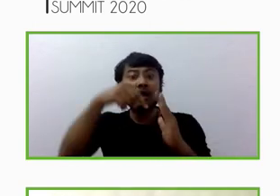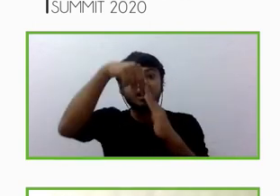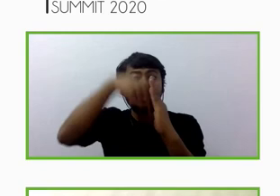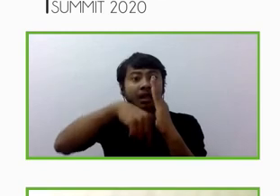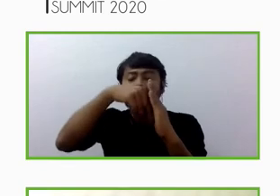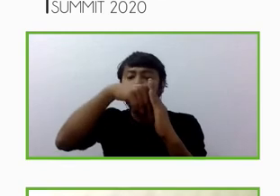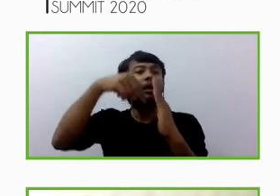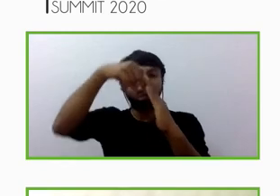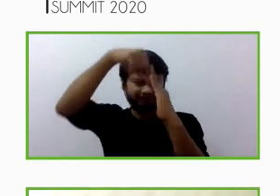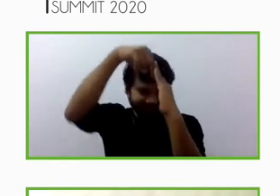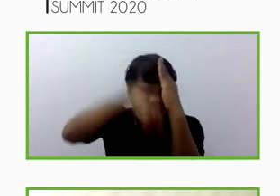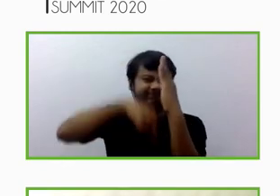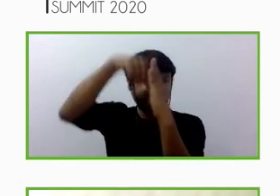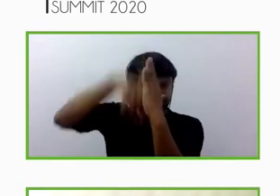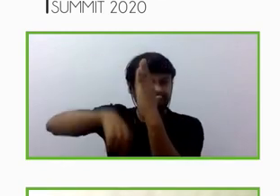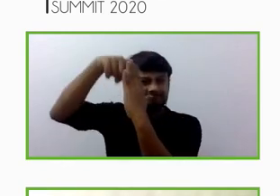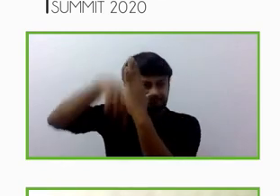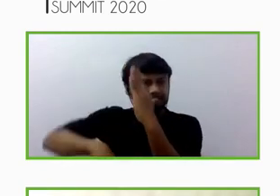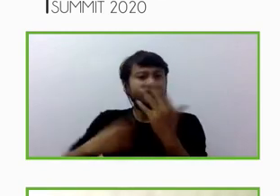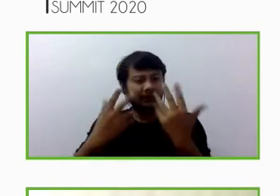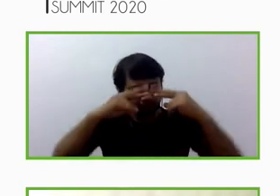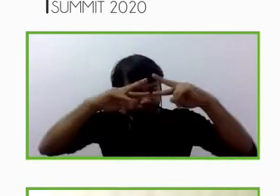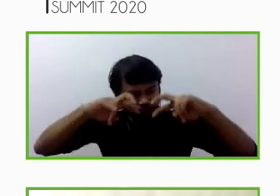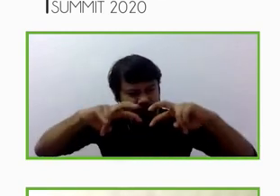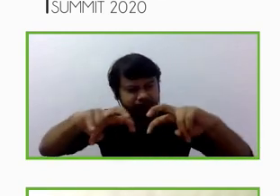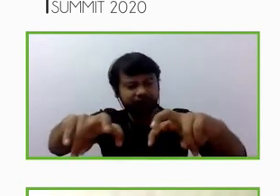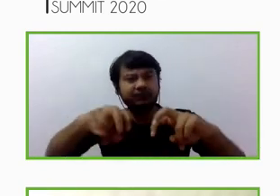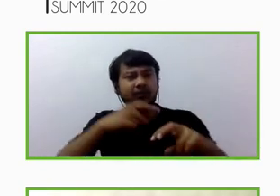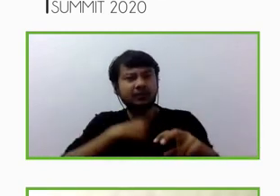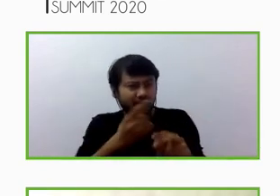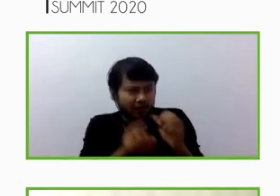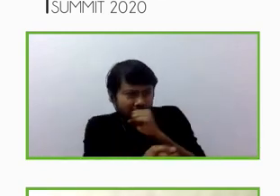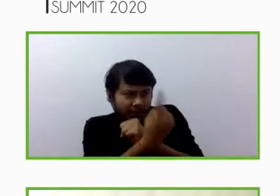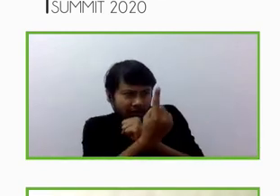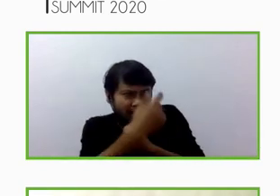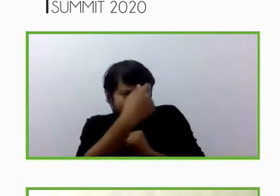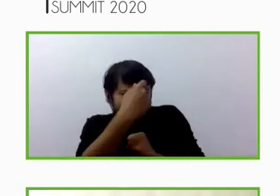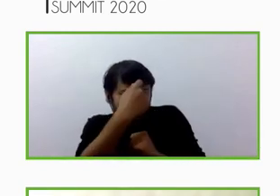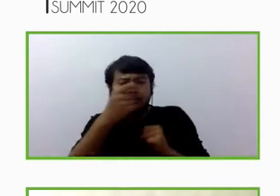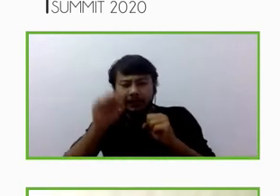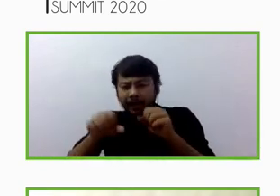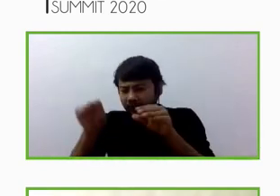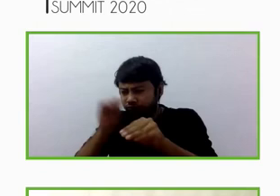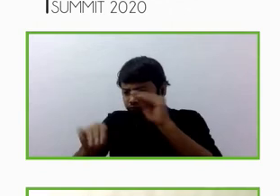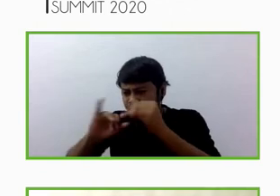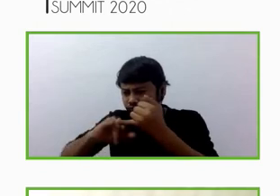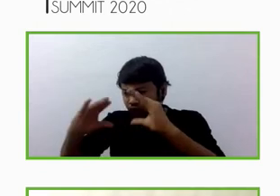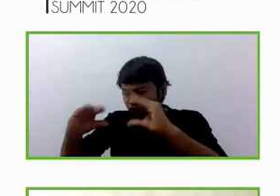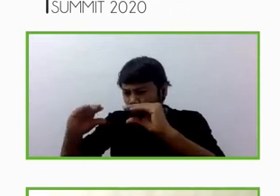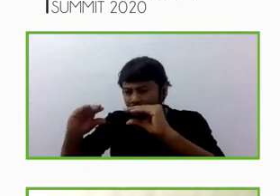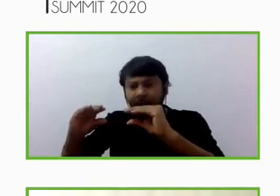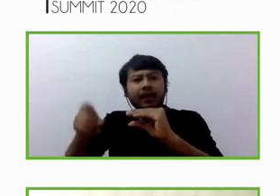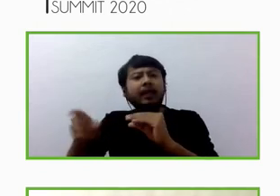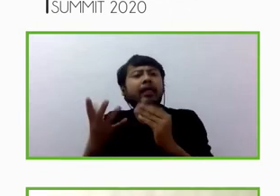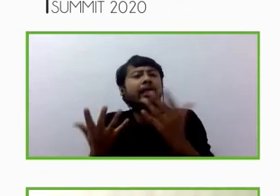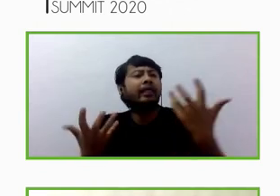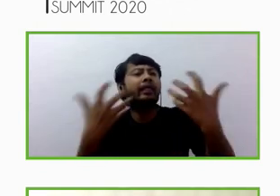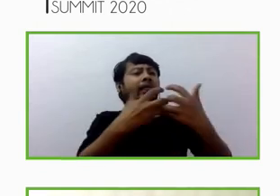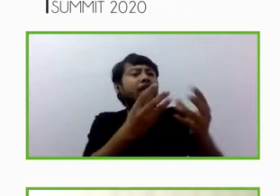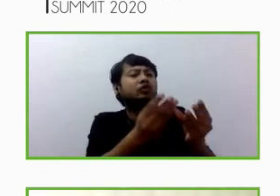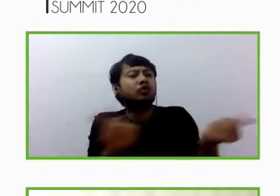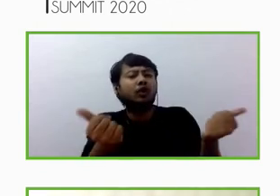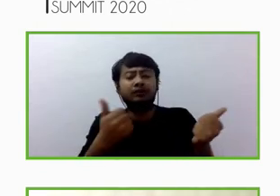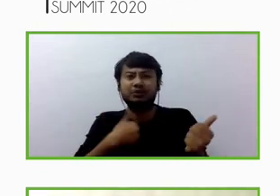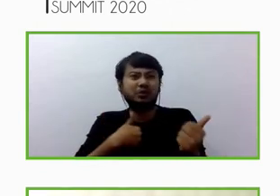can essentially do anything that you can figure out how to program. And so I see that as a sort of an unlimited opportunity